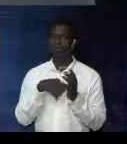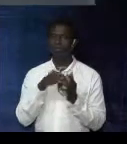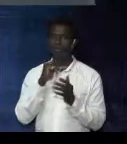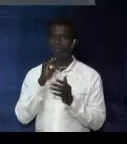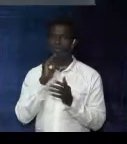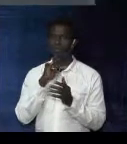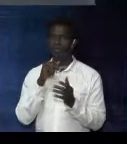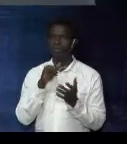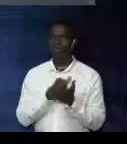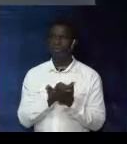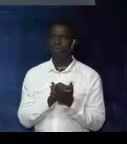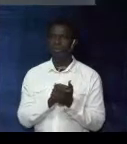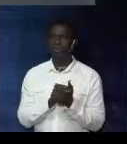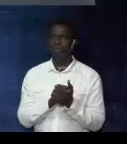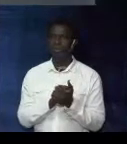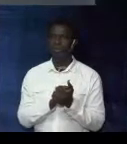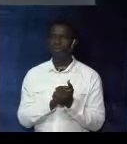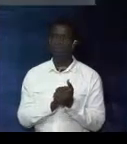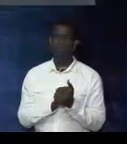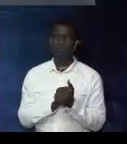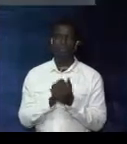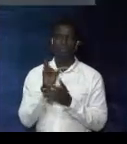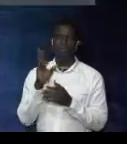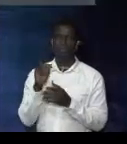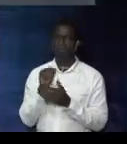The correct answer to this is that